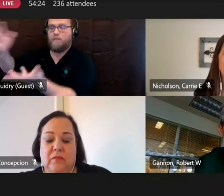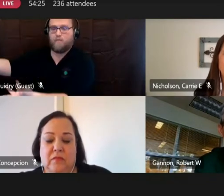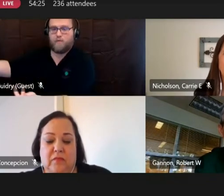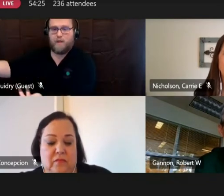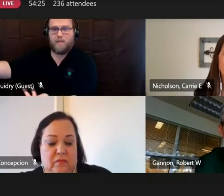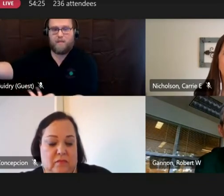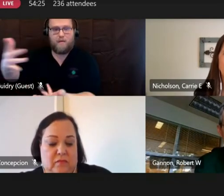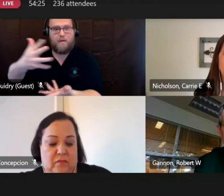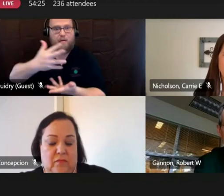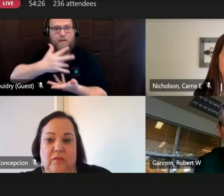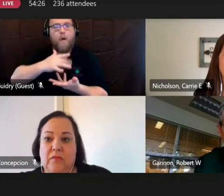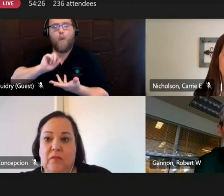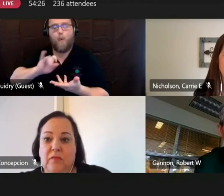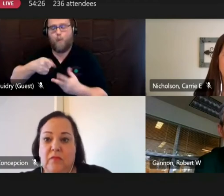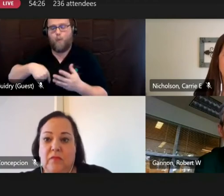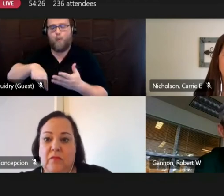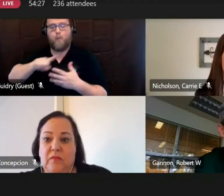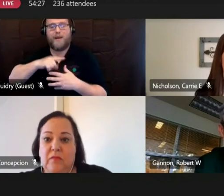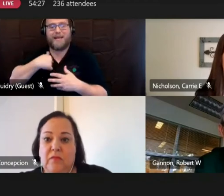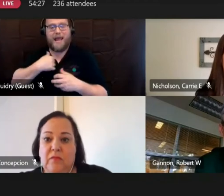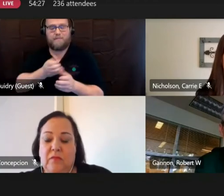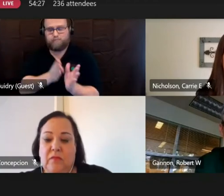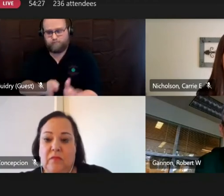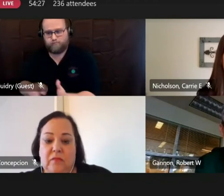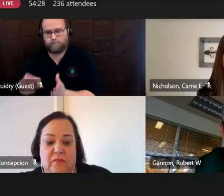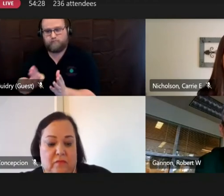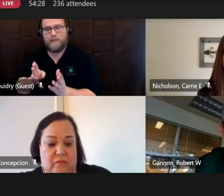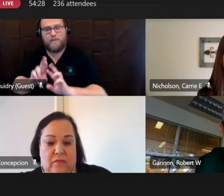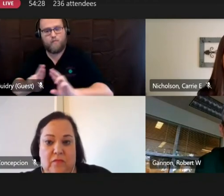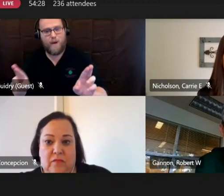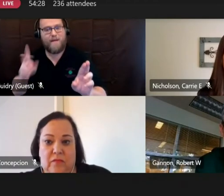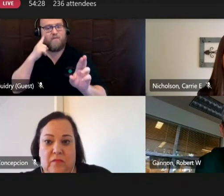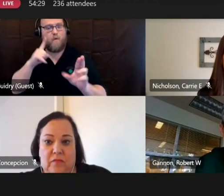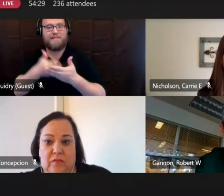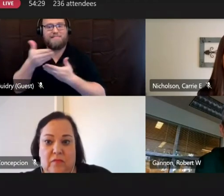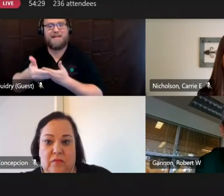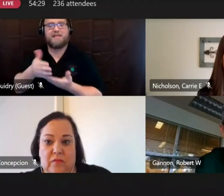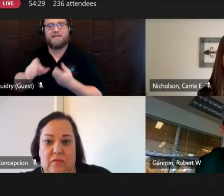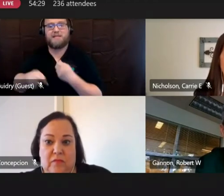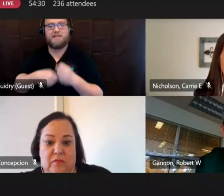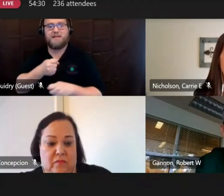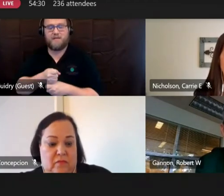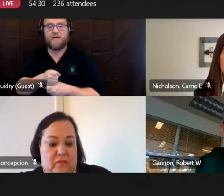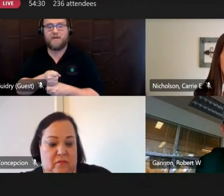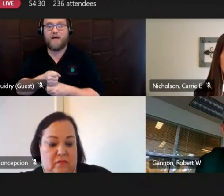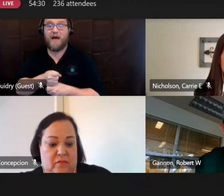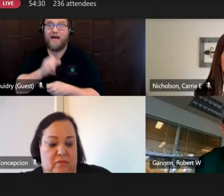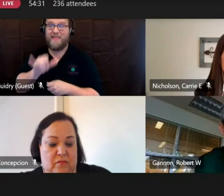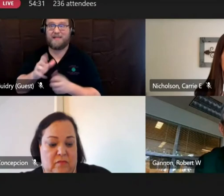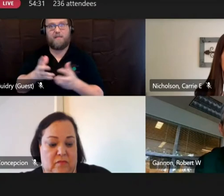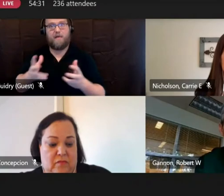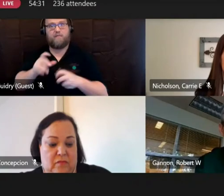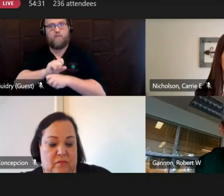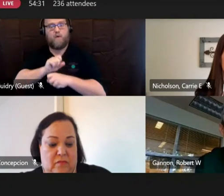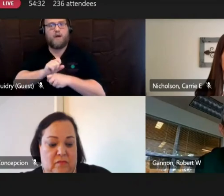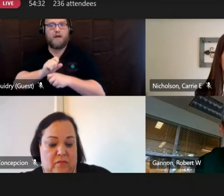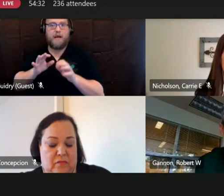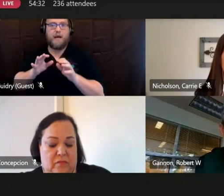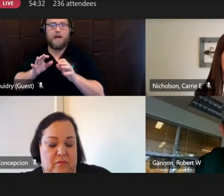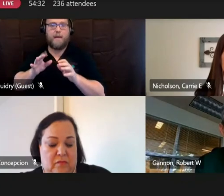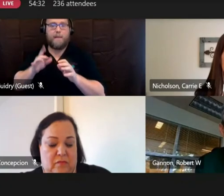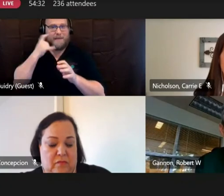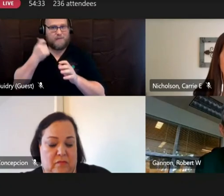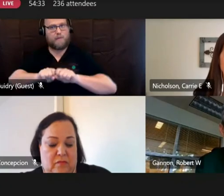ready for the next academic year. So that's quite an undertaking given the number that we issued. But we are going to try and do that with all